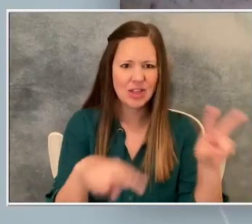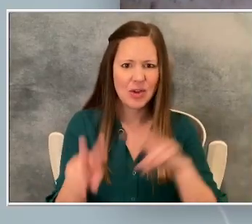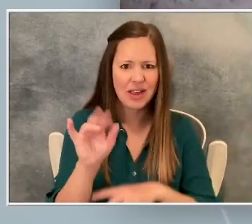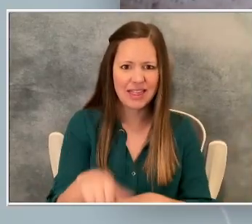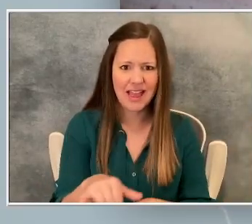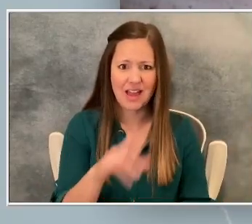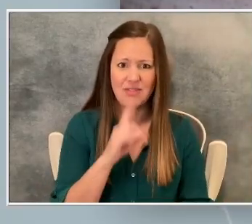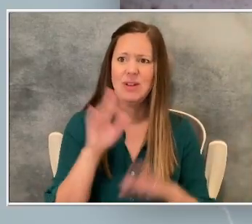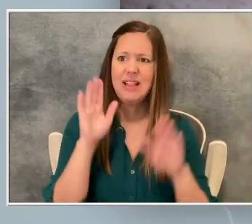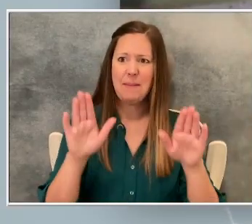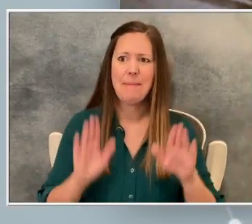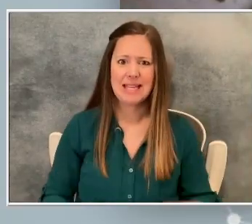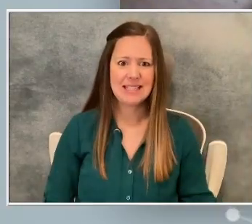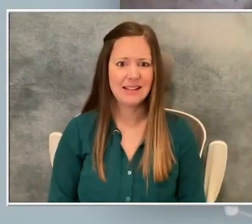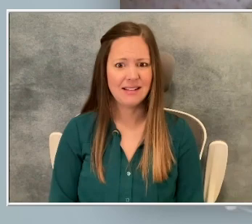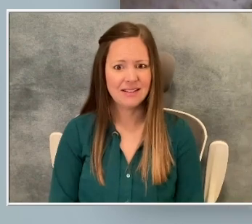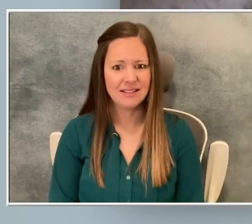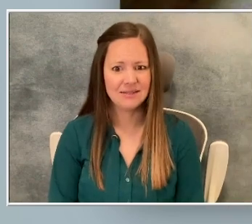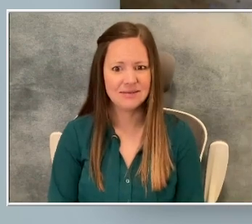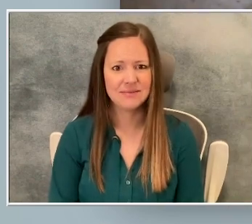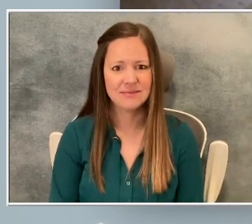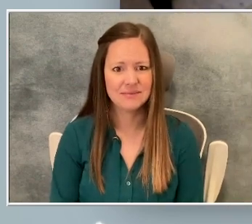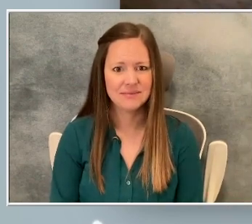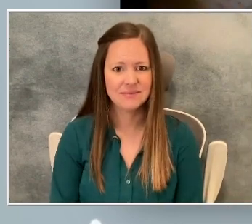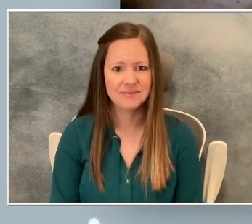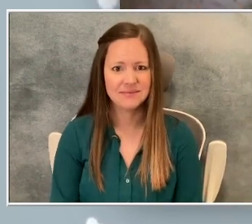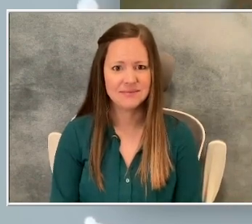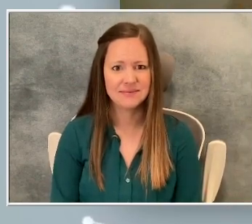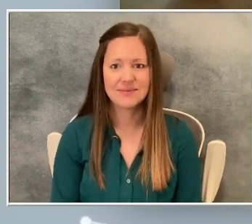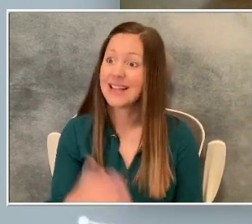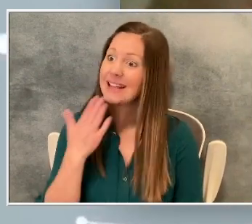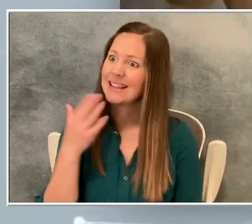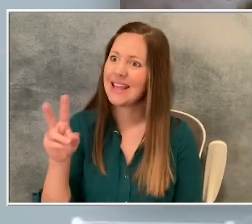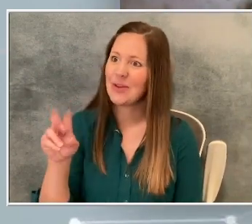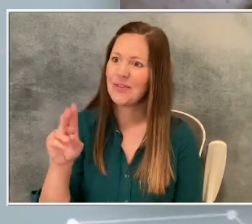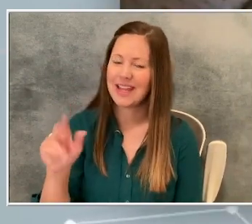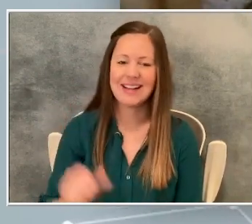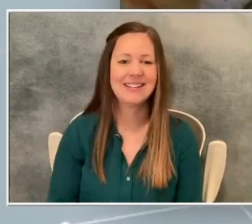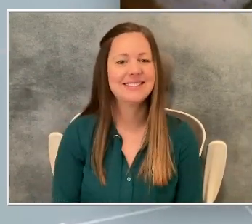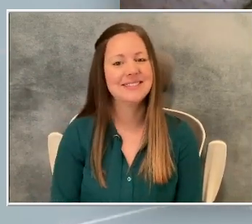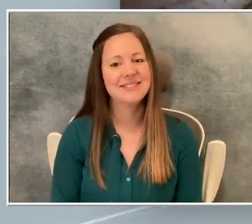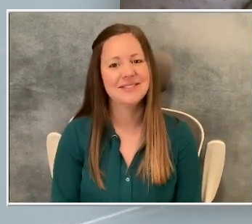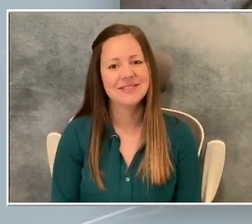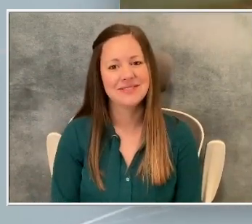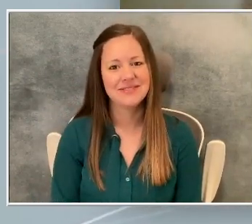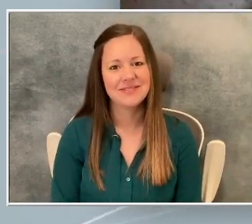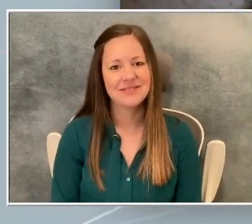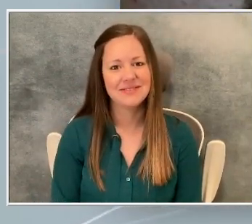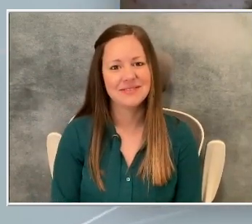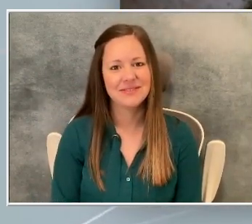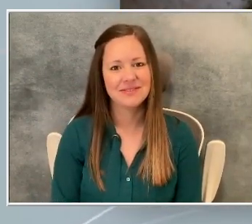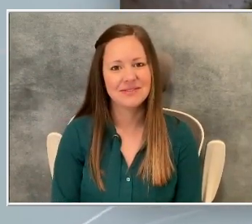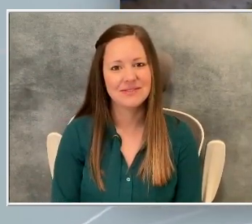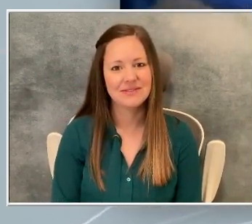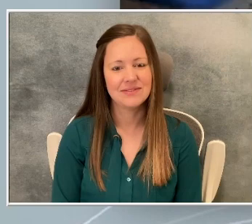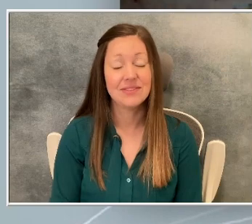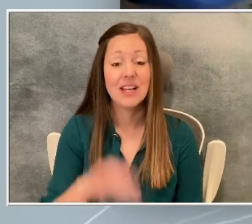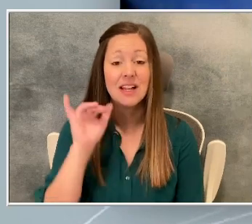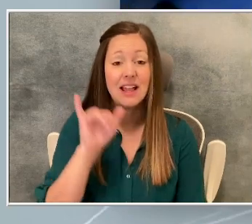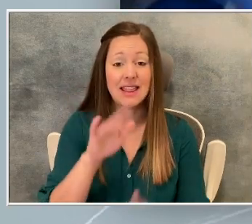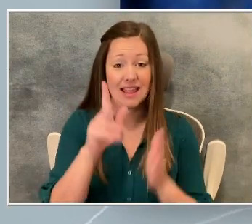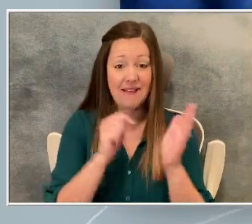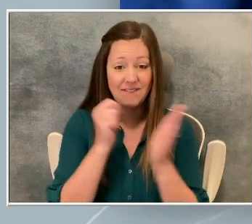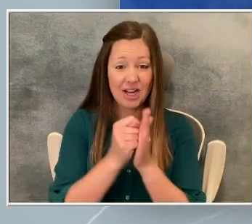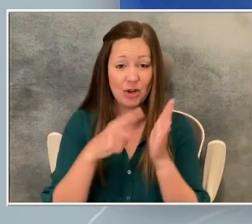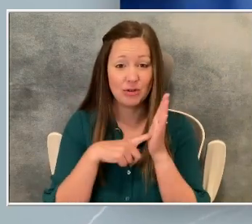amazing. Thanks. Thanks, Vanna. What are we seeing? So this video is showing them, this